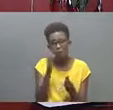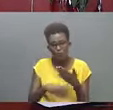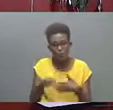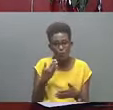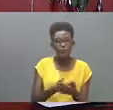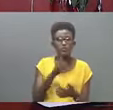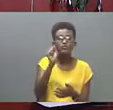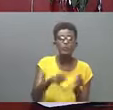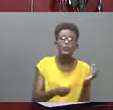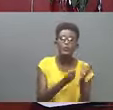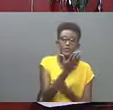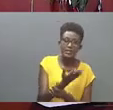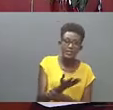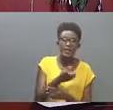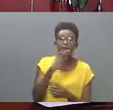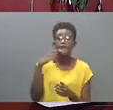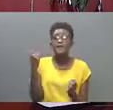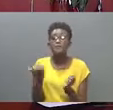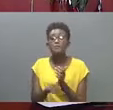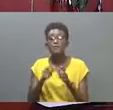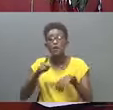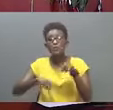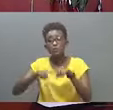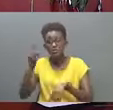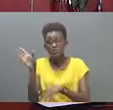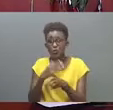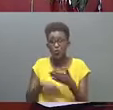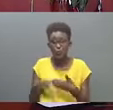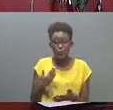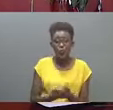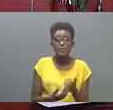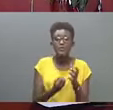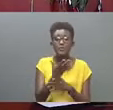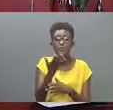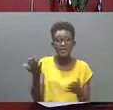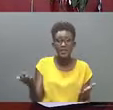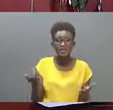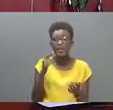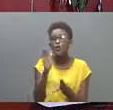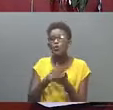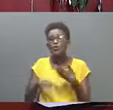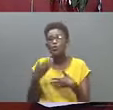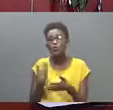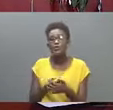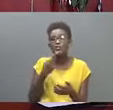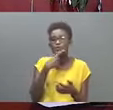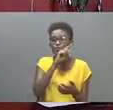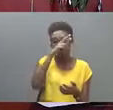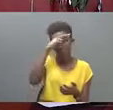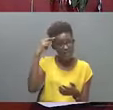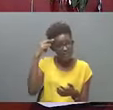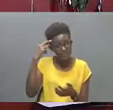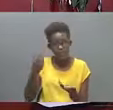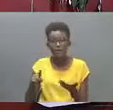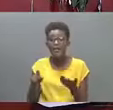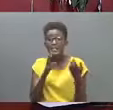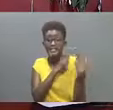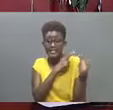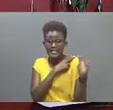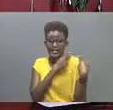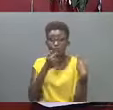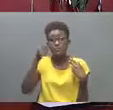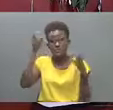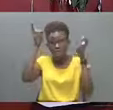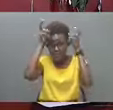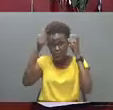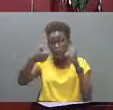be the political reason, whatever might be the social reason, the devil is responsible.